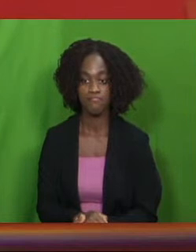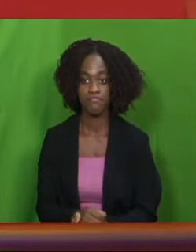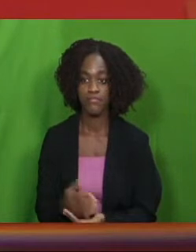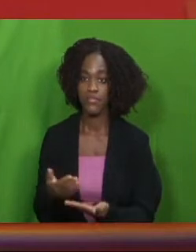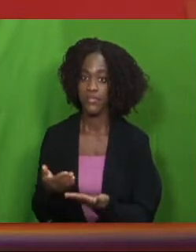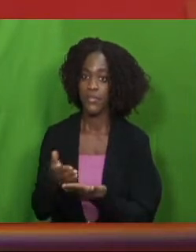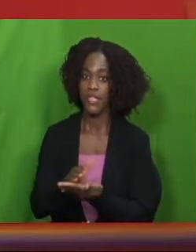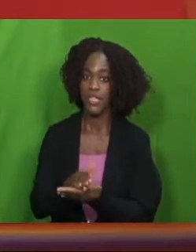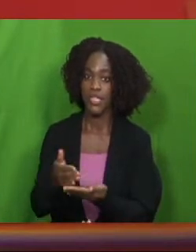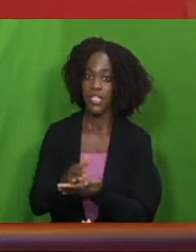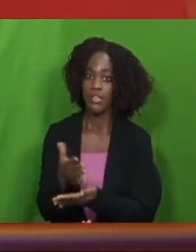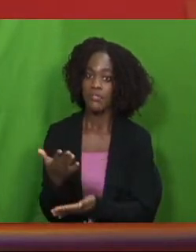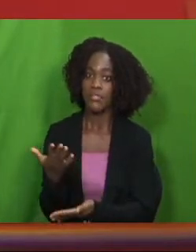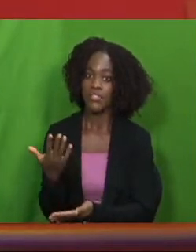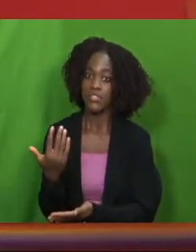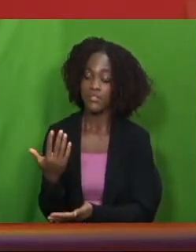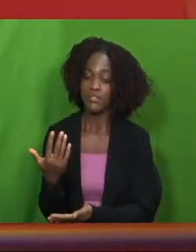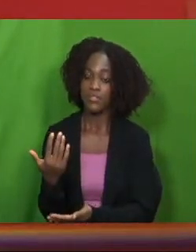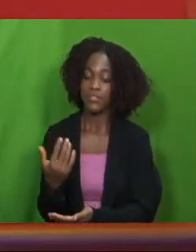15,